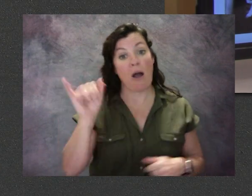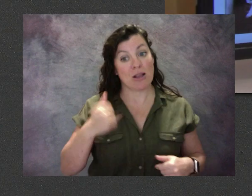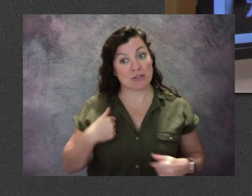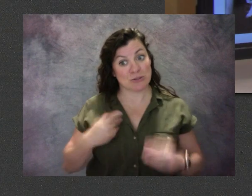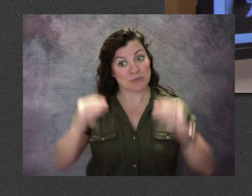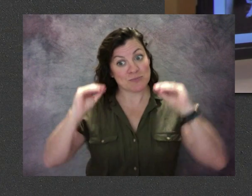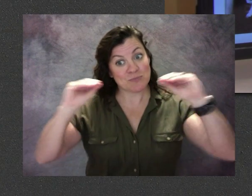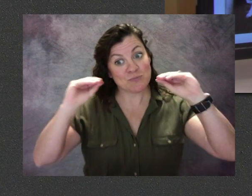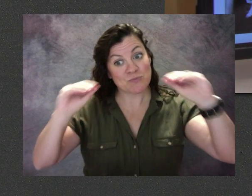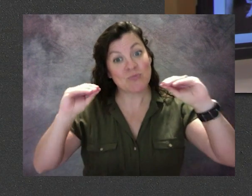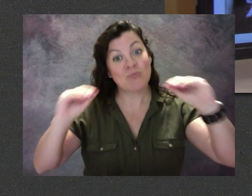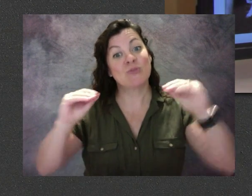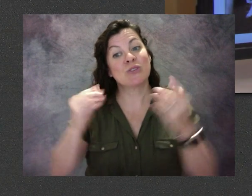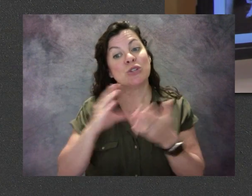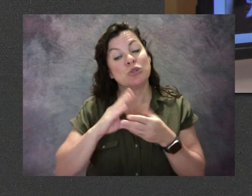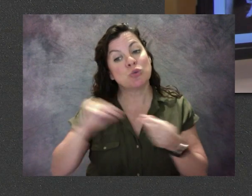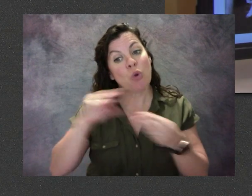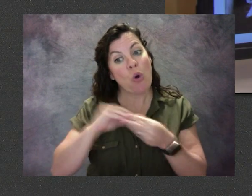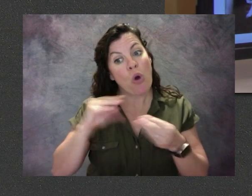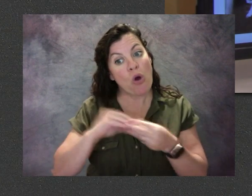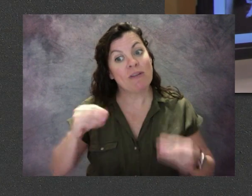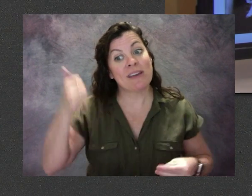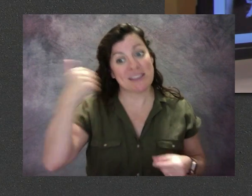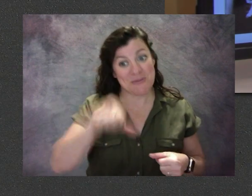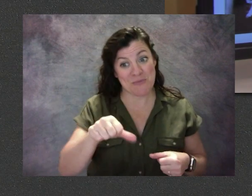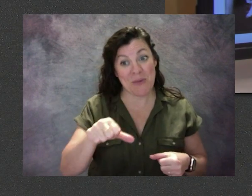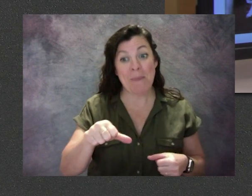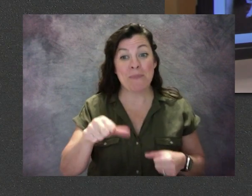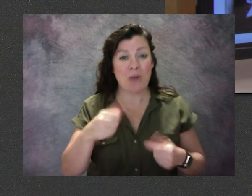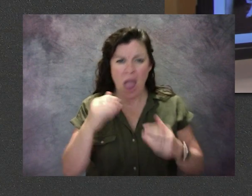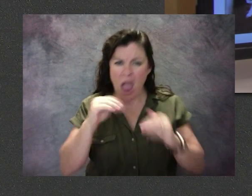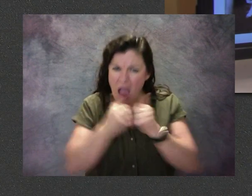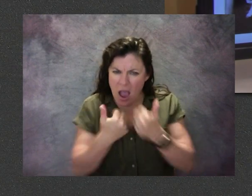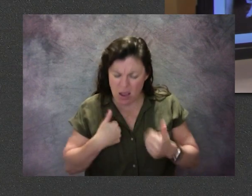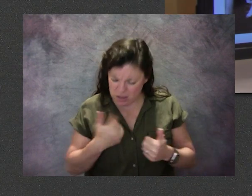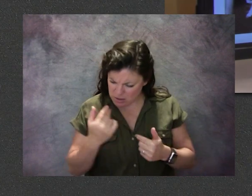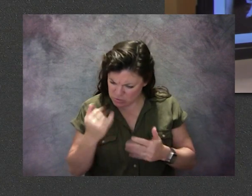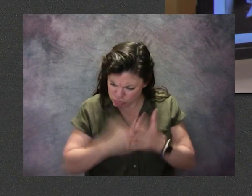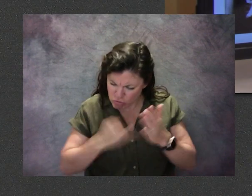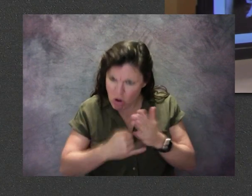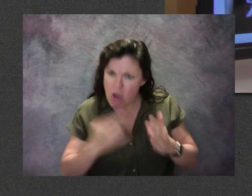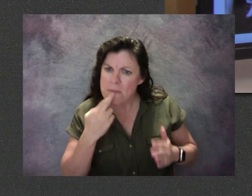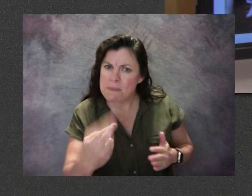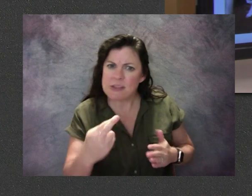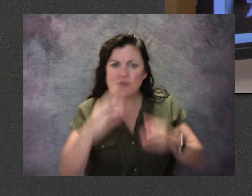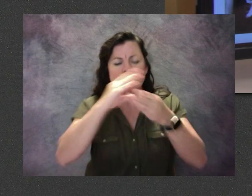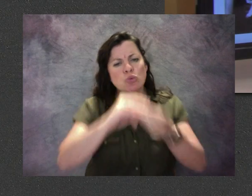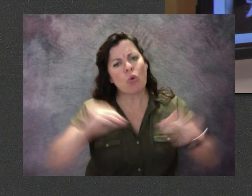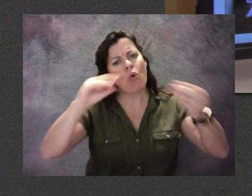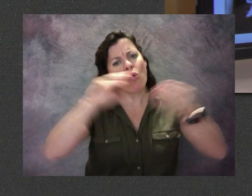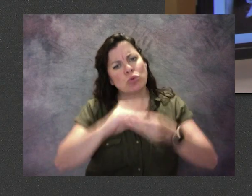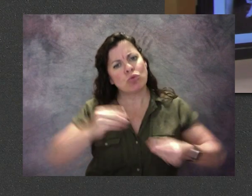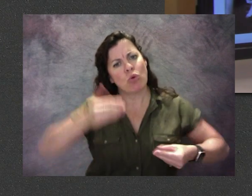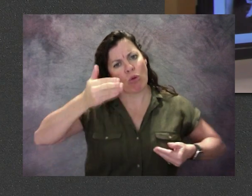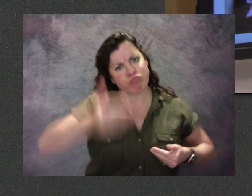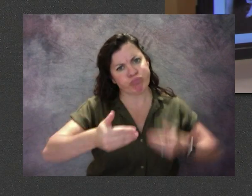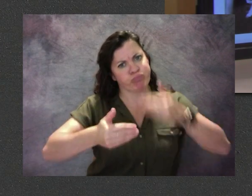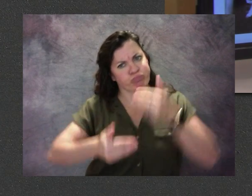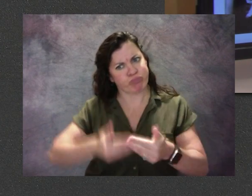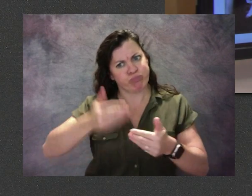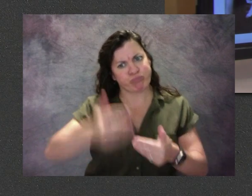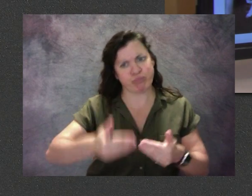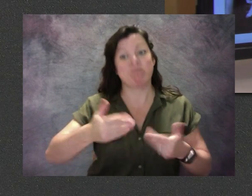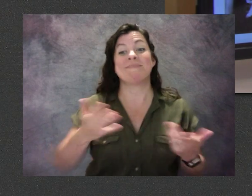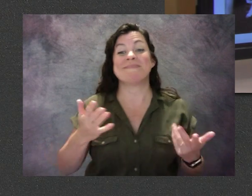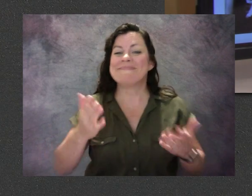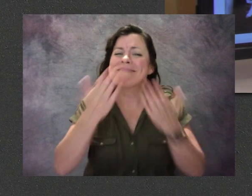remember our best friend? And it was a draw and tell story. We took it step by step. I hope you had a great time. Thank you so much for